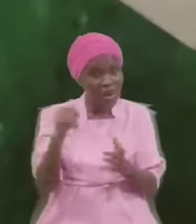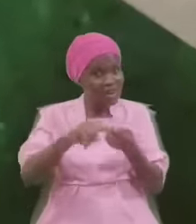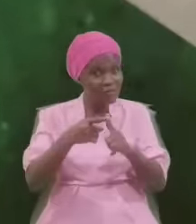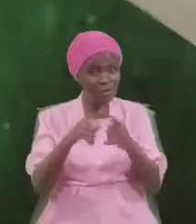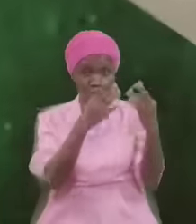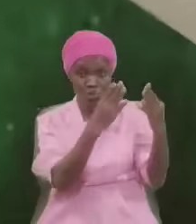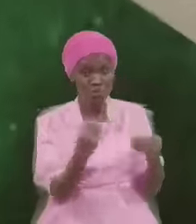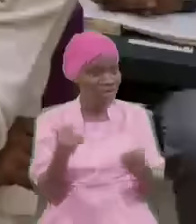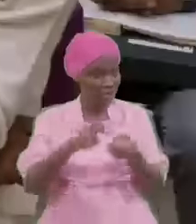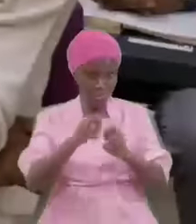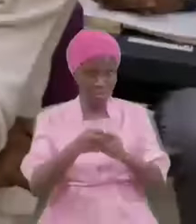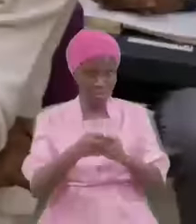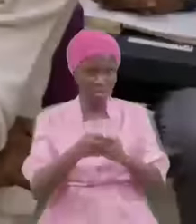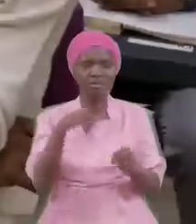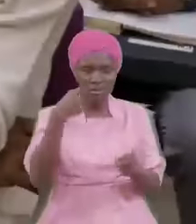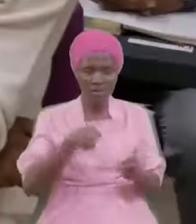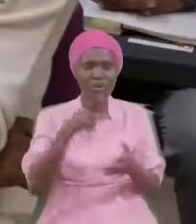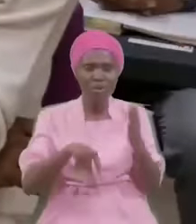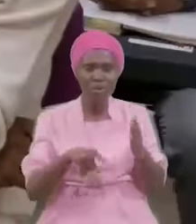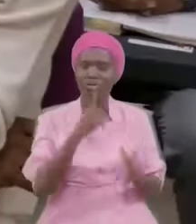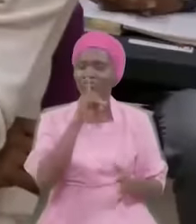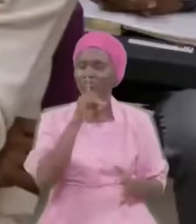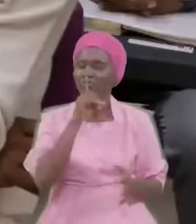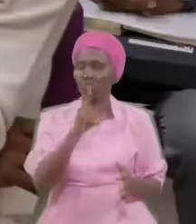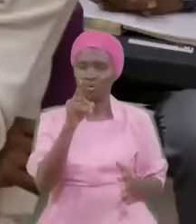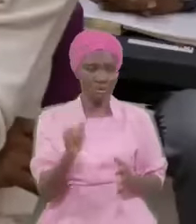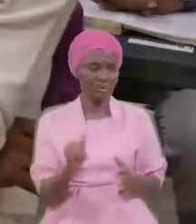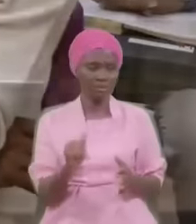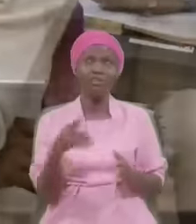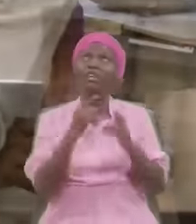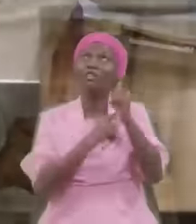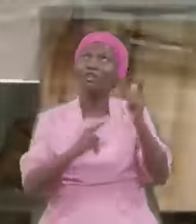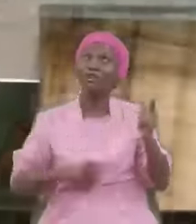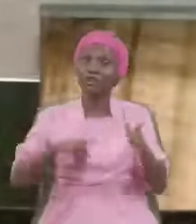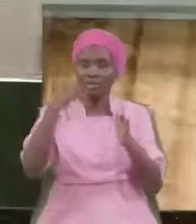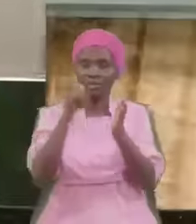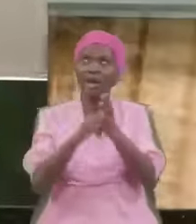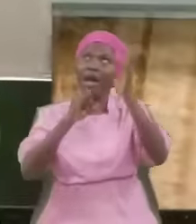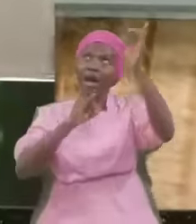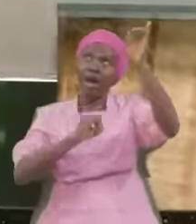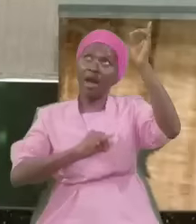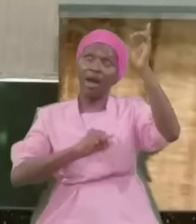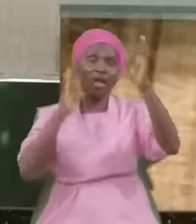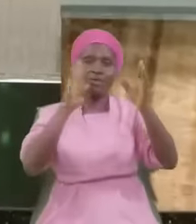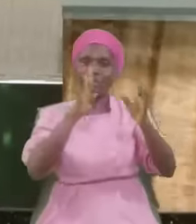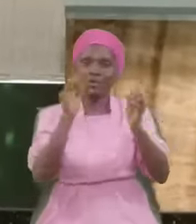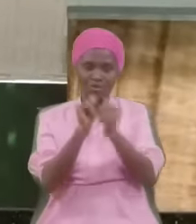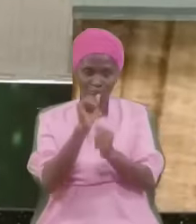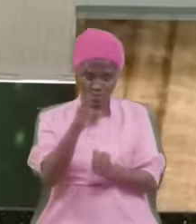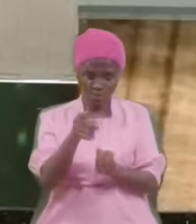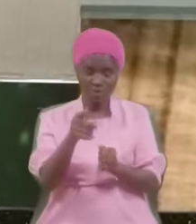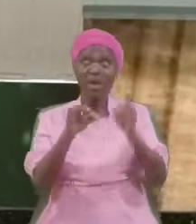me, surely, surely, the Lord said, I will be with thee.